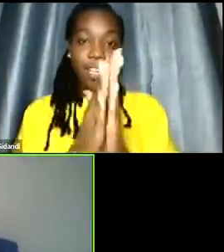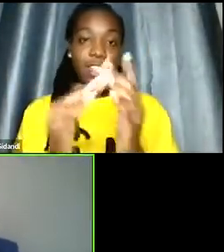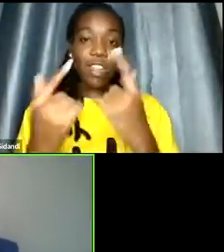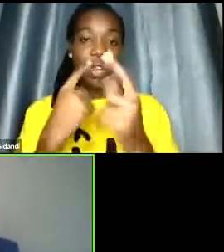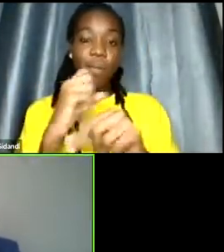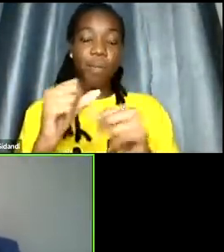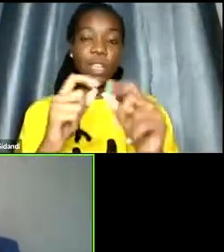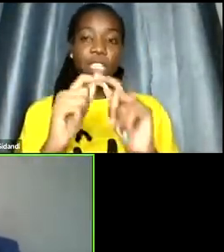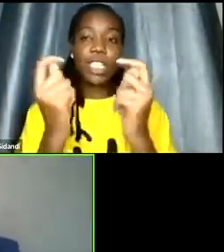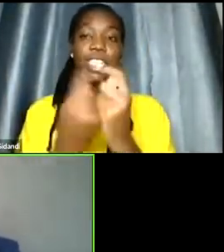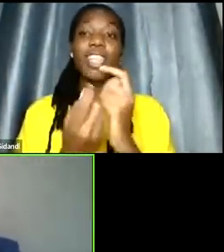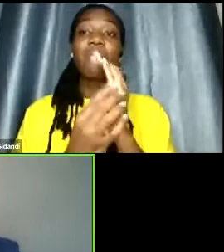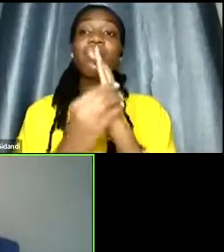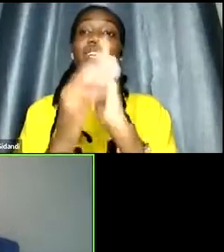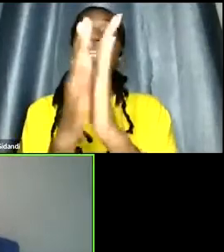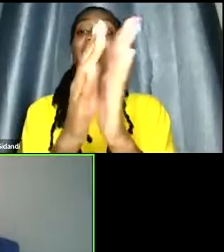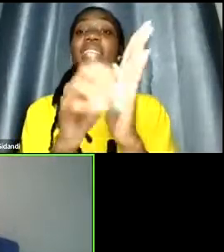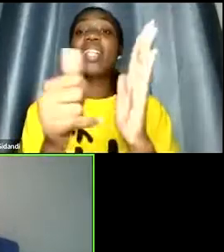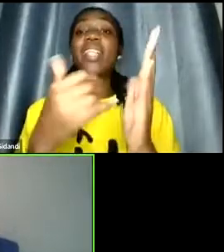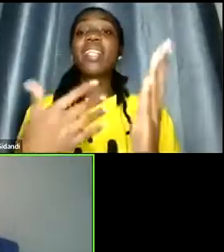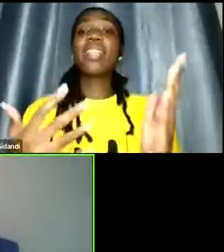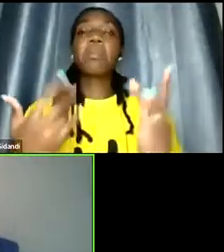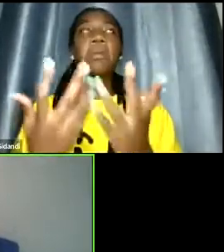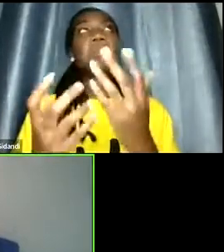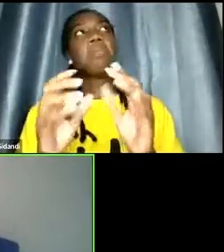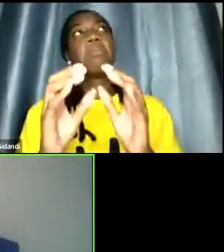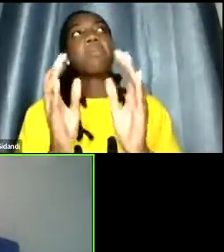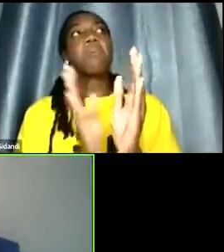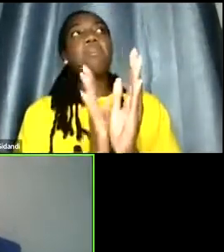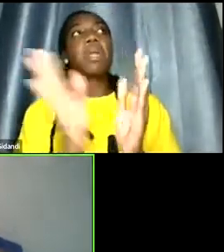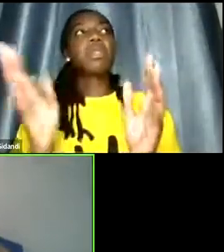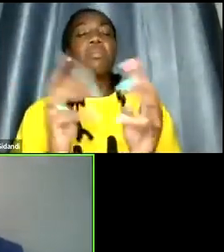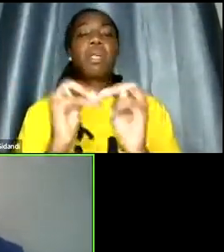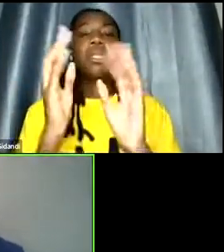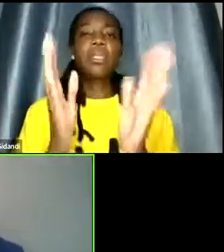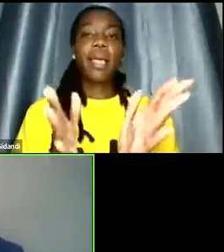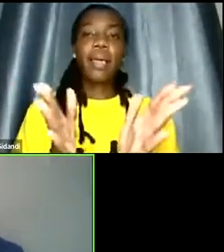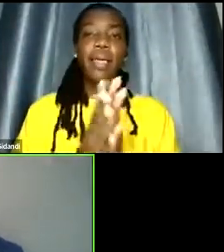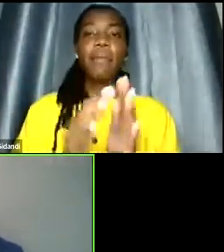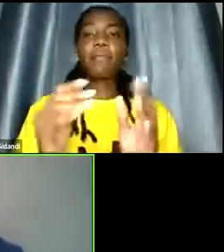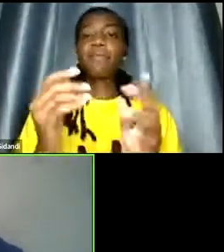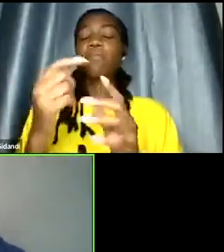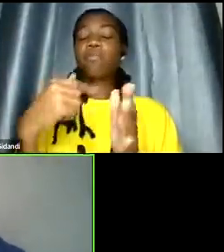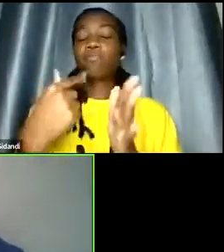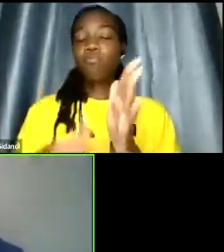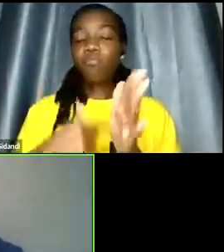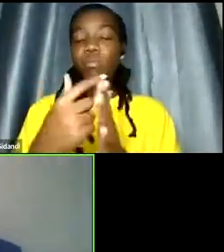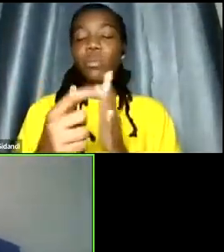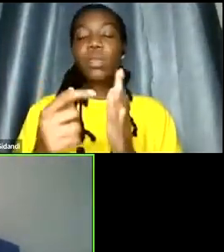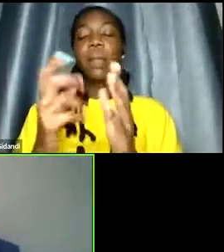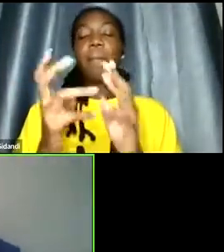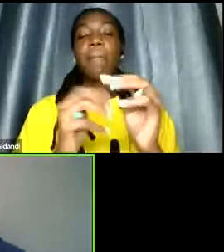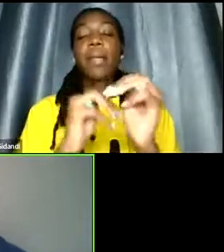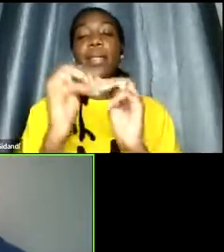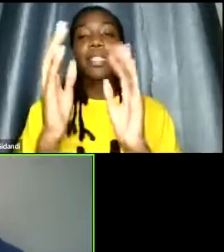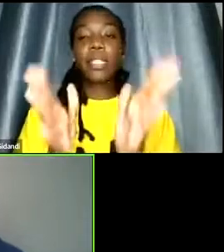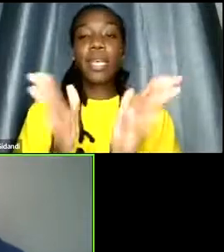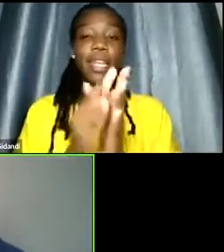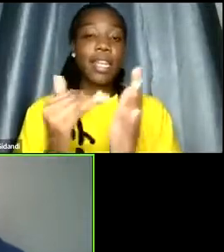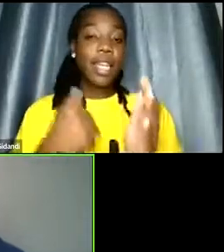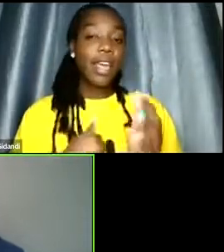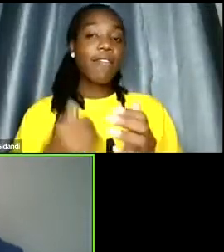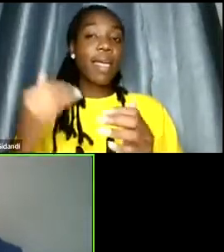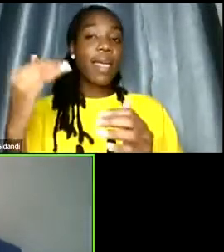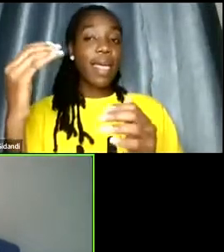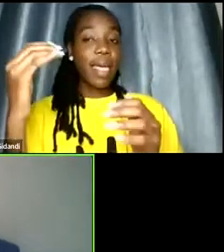other things, branch managers, operational managers. Then at the top level, you have head of this, head of that, head